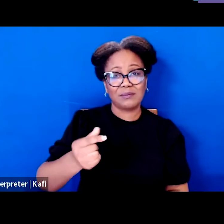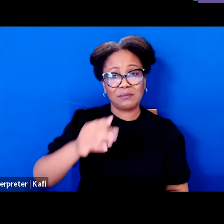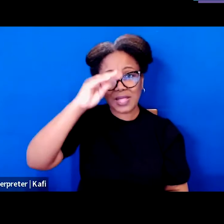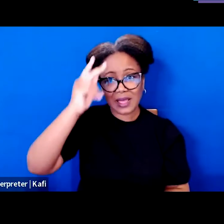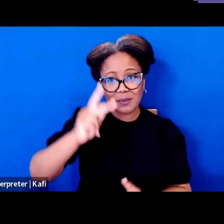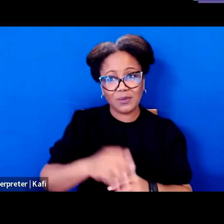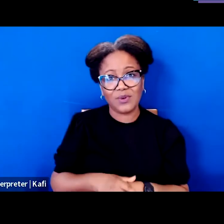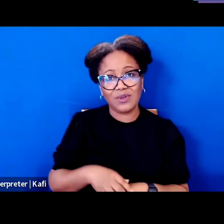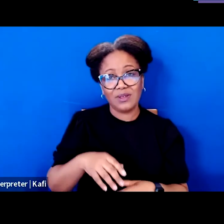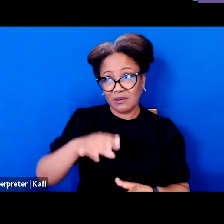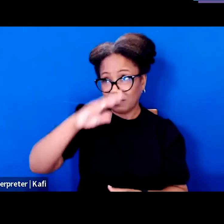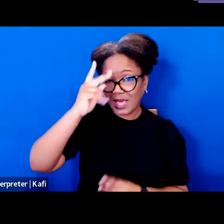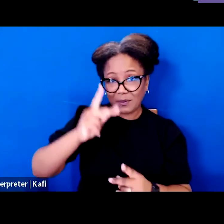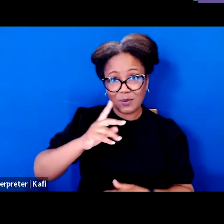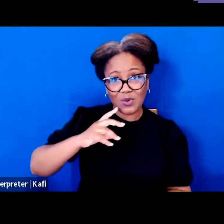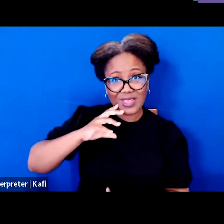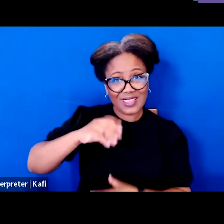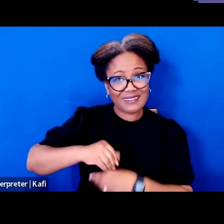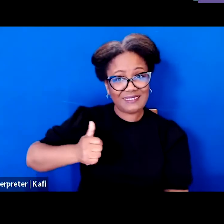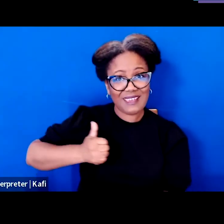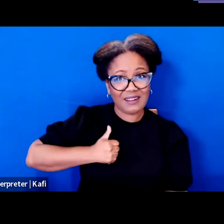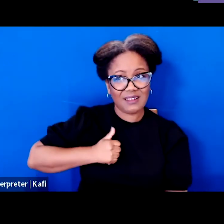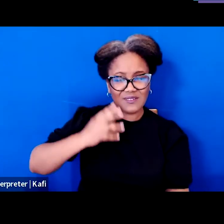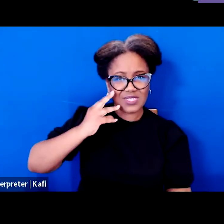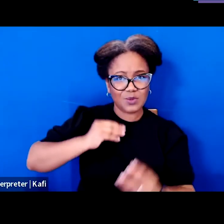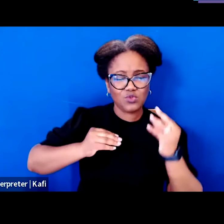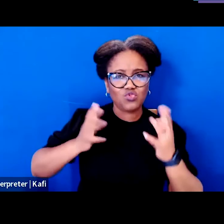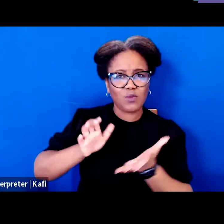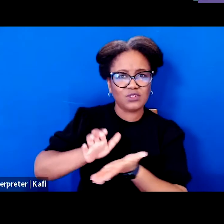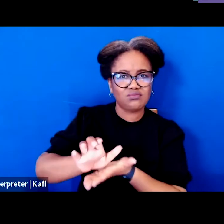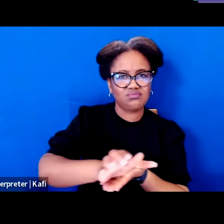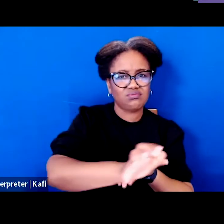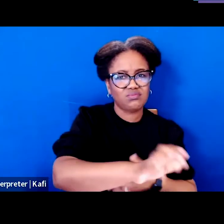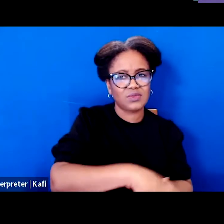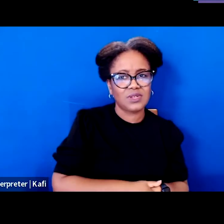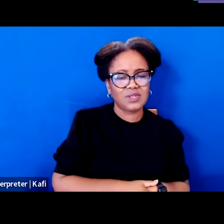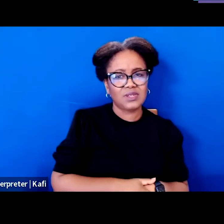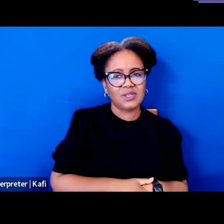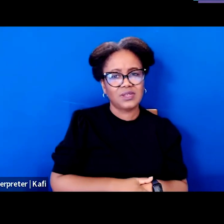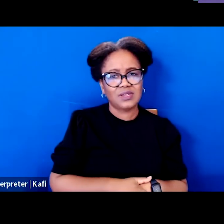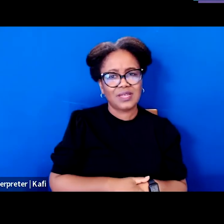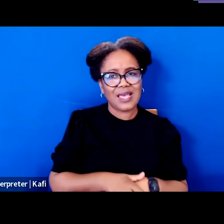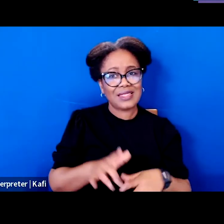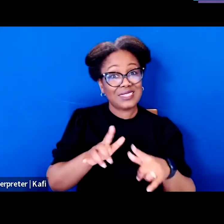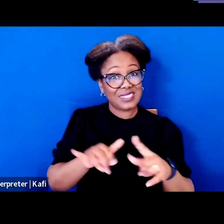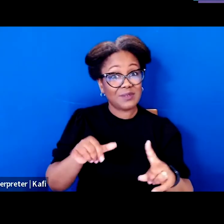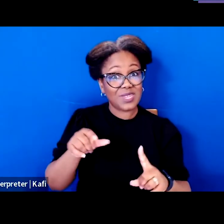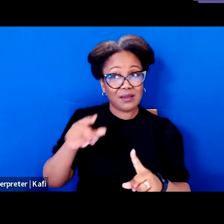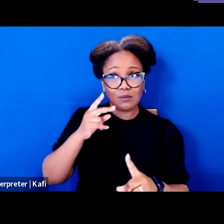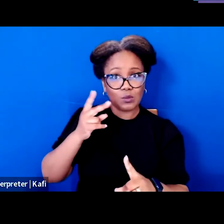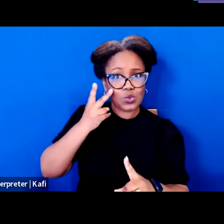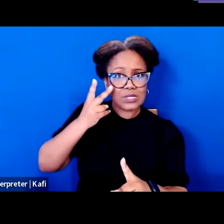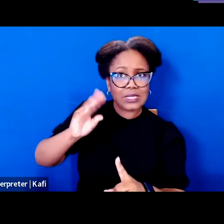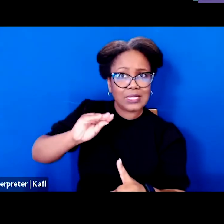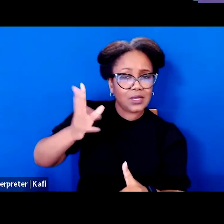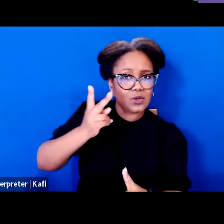really closely around thinking about the intersection of misogyny and racialized violence. And that means that we not